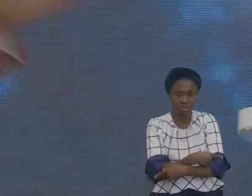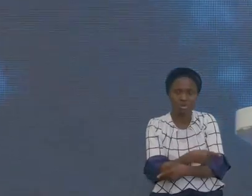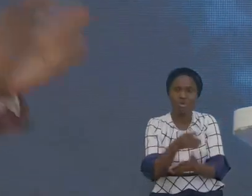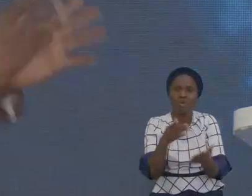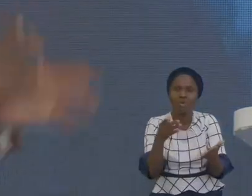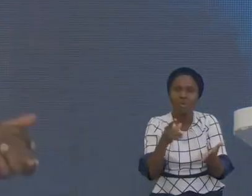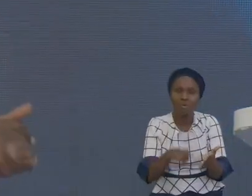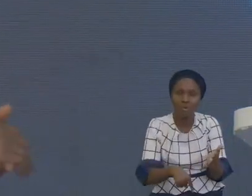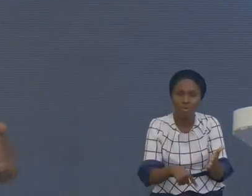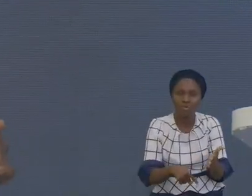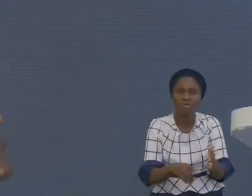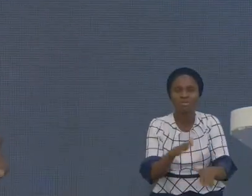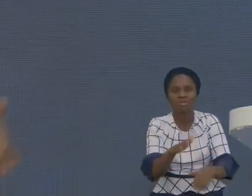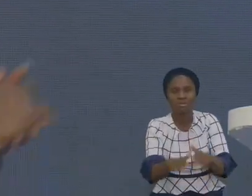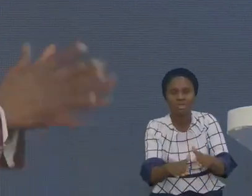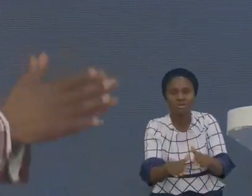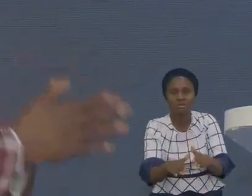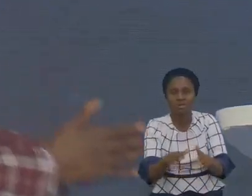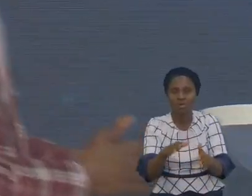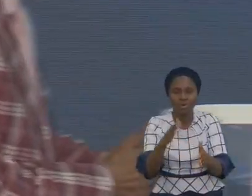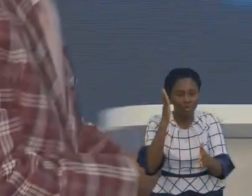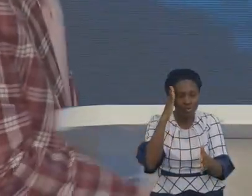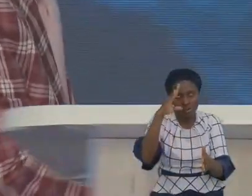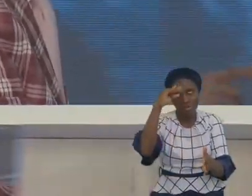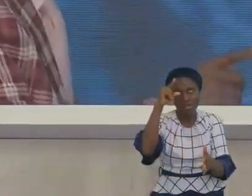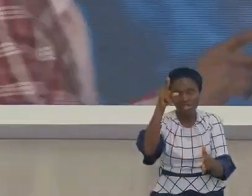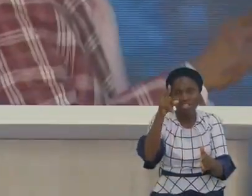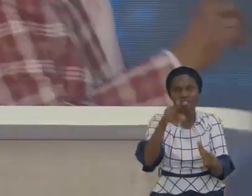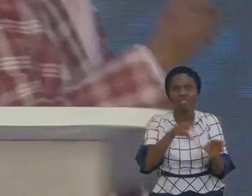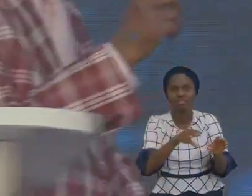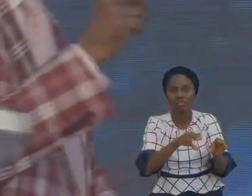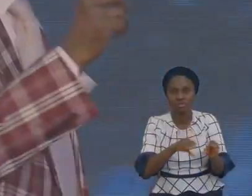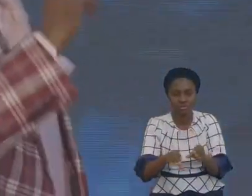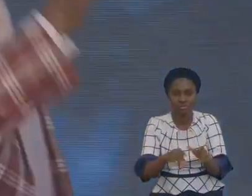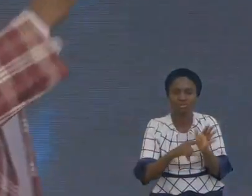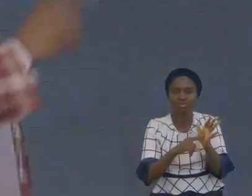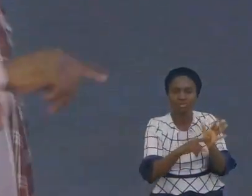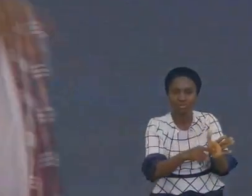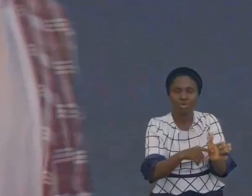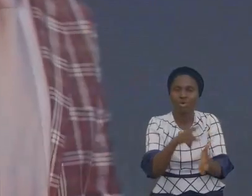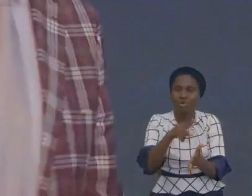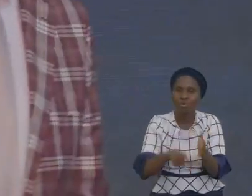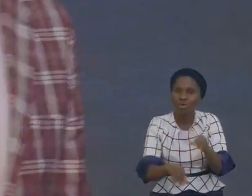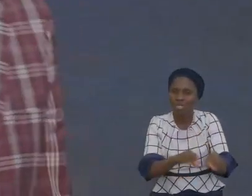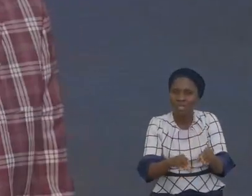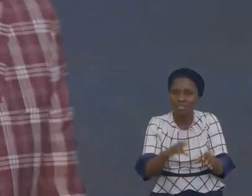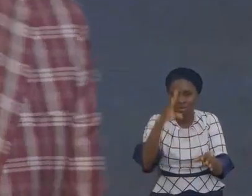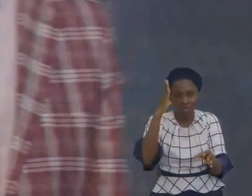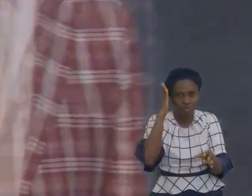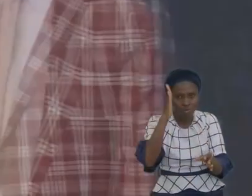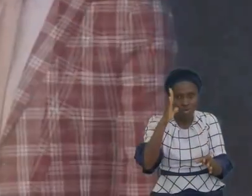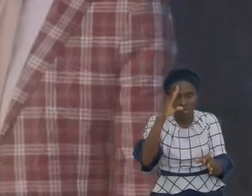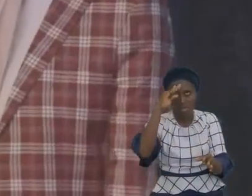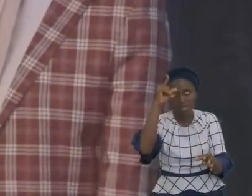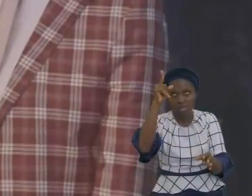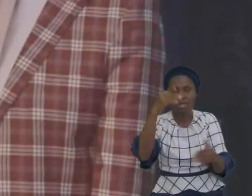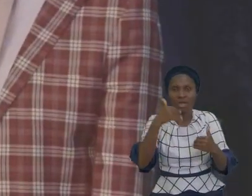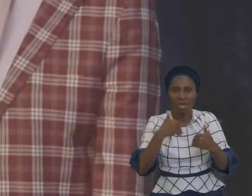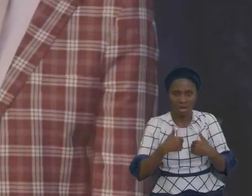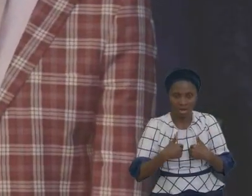what action will he have in every area, every situation of your